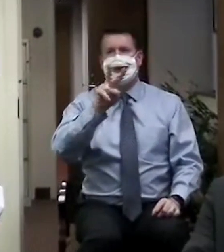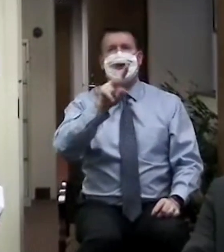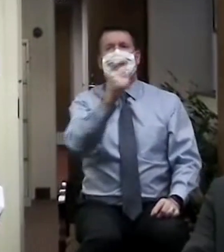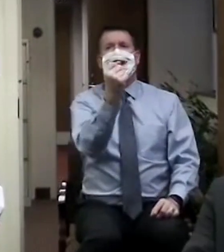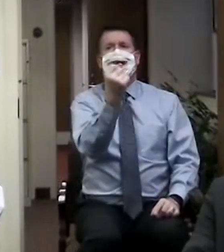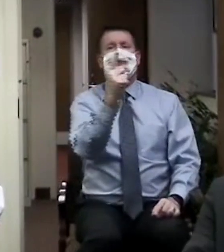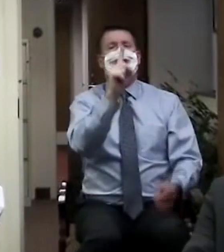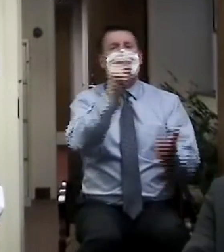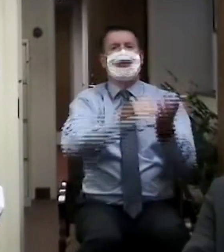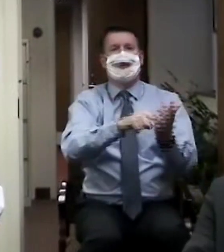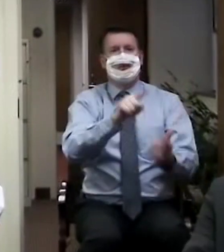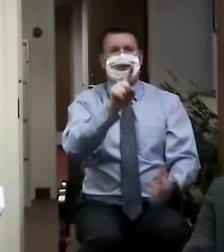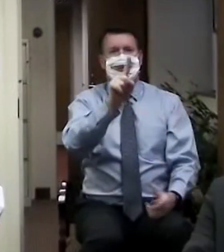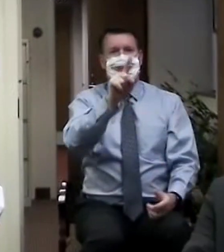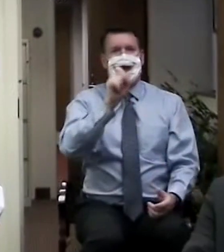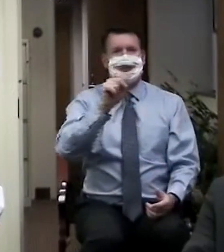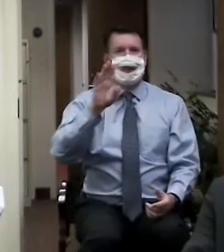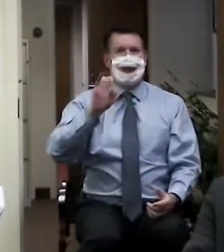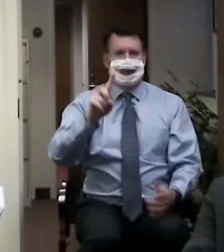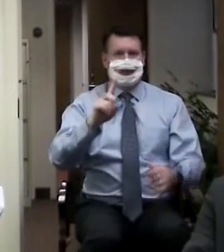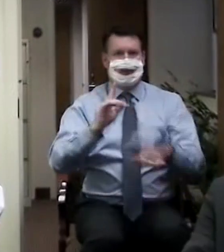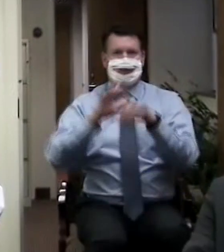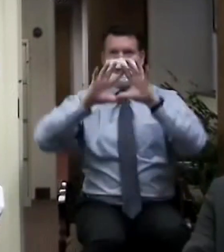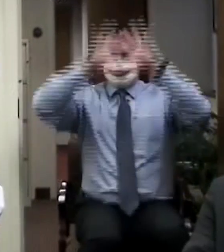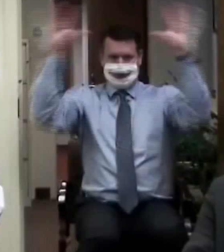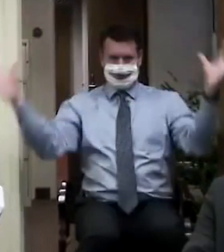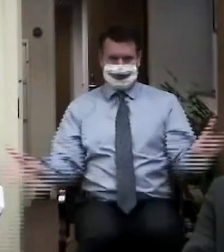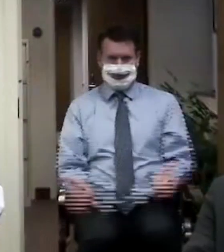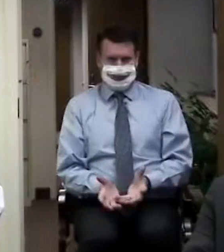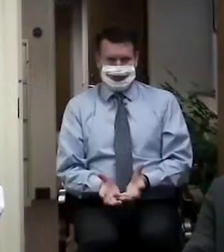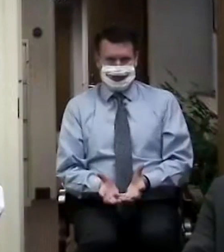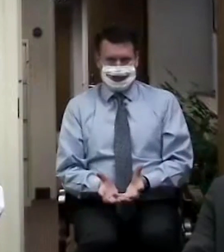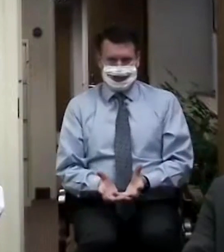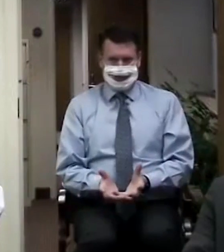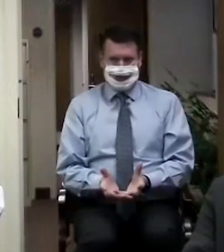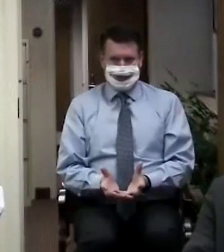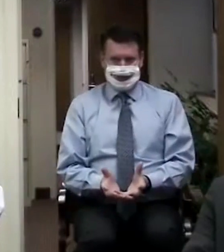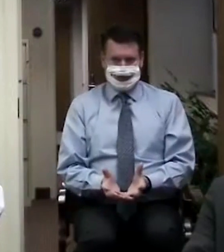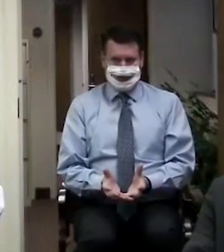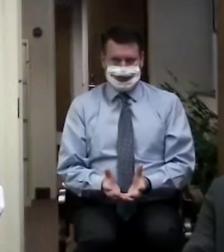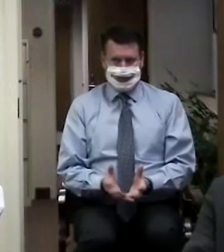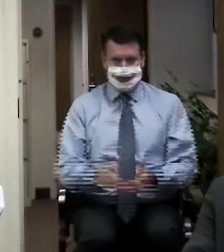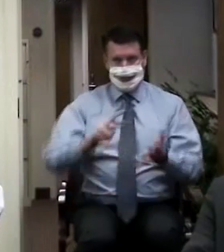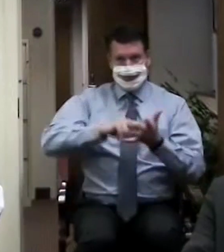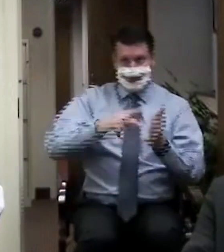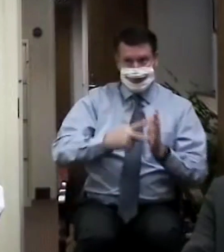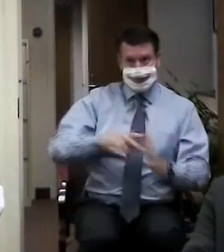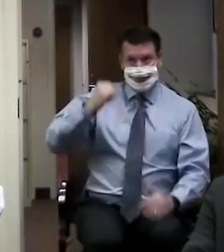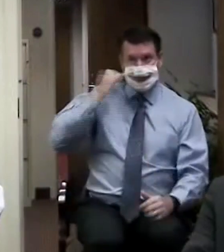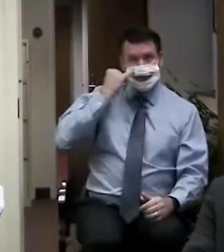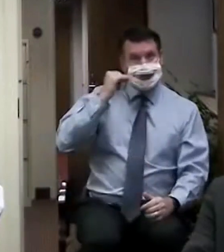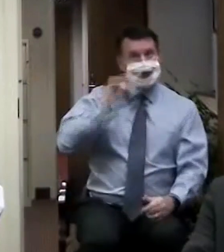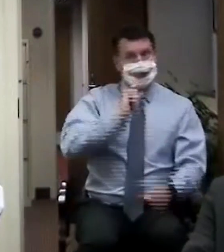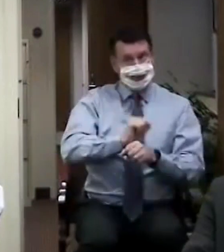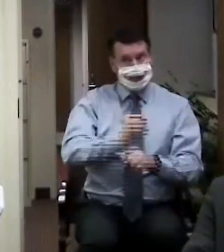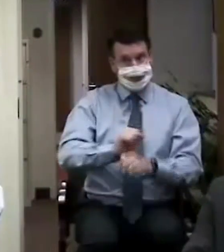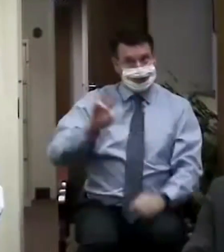So does that, I'm sorry, does that mean you could still be more than 100% occupied? As long as we can staff